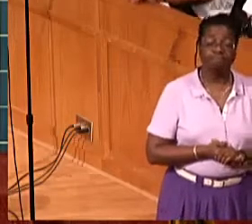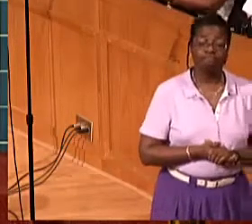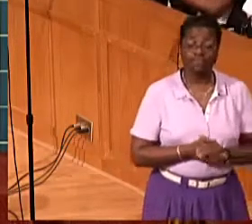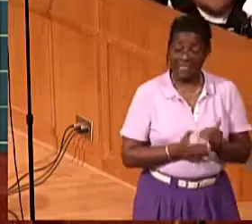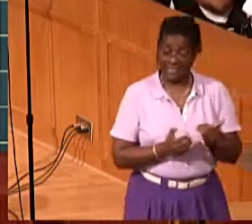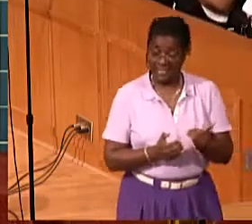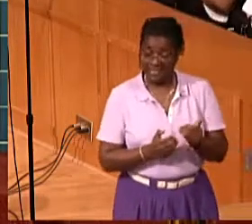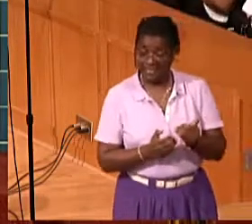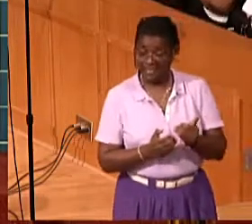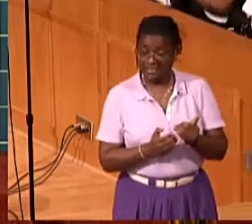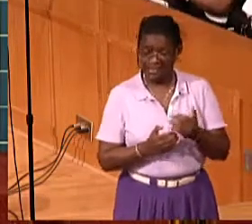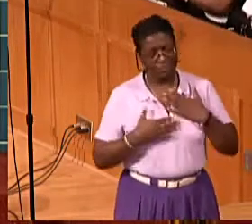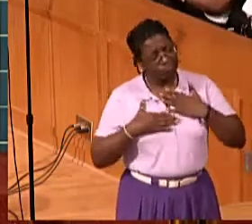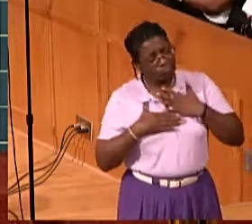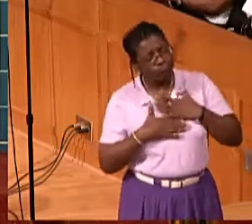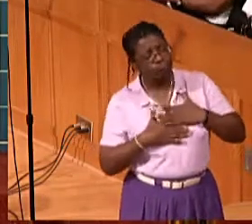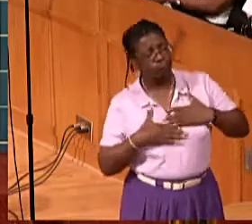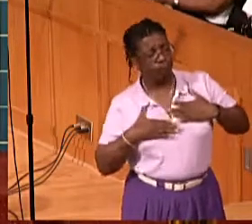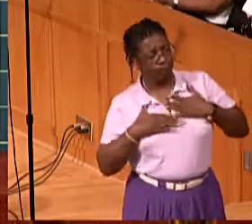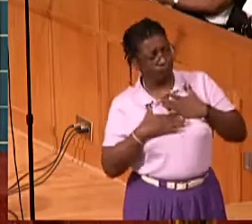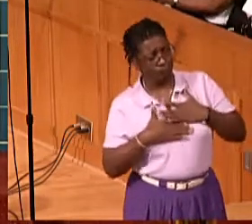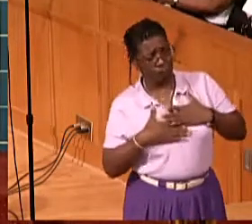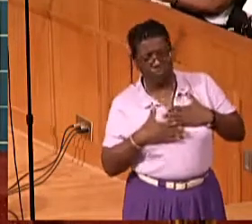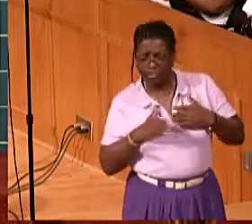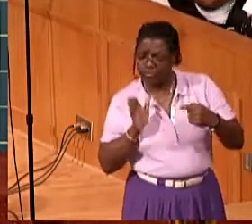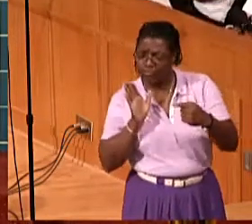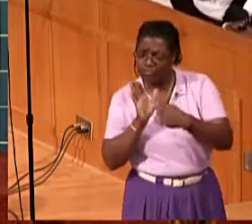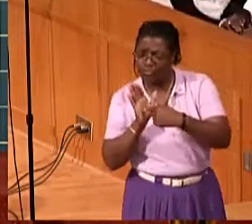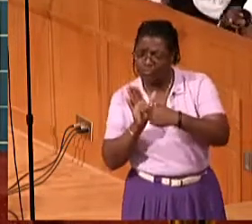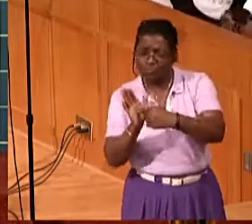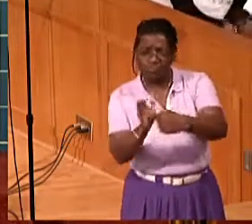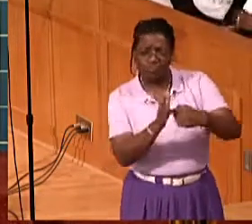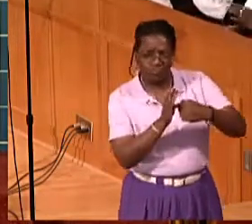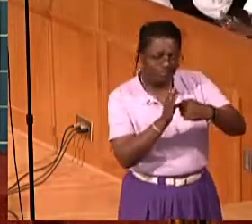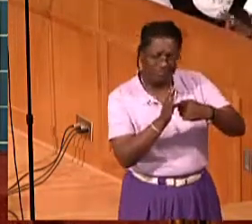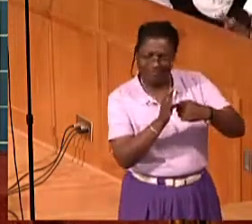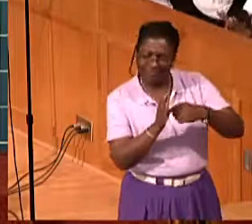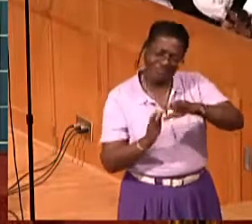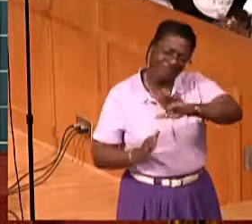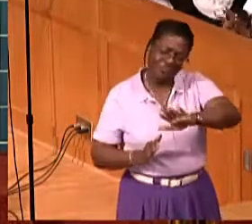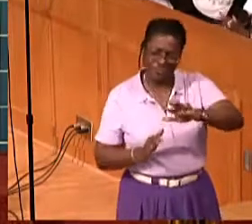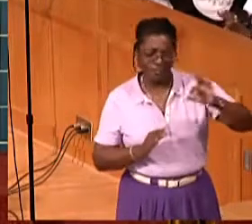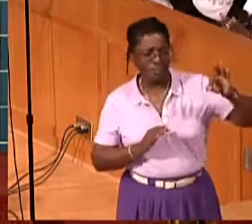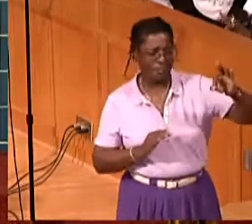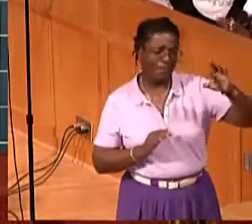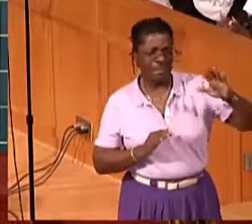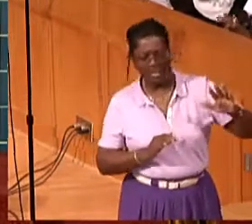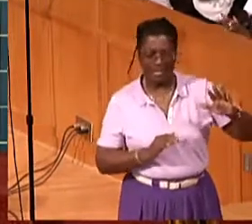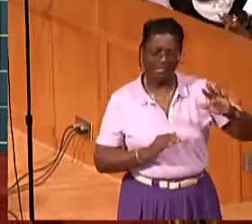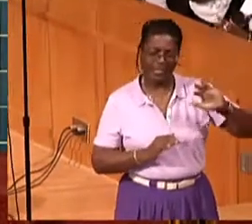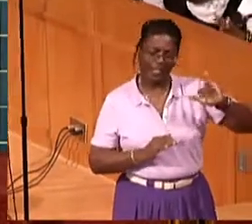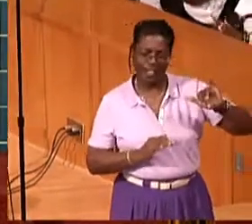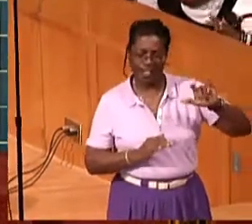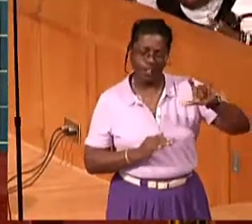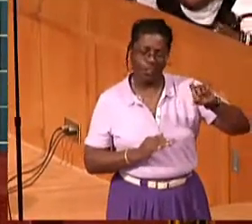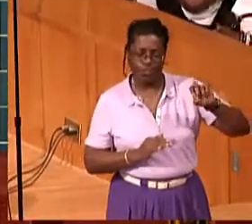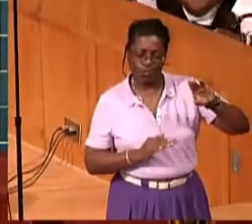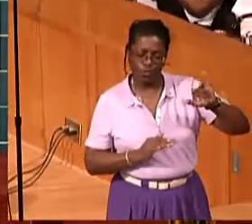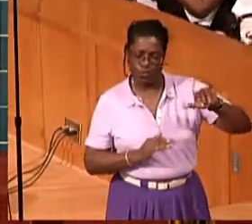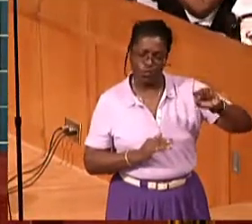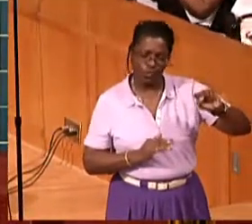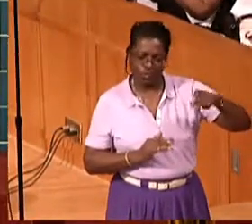your pastor. Amen. Pastor Lewis Jones with a great amen. Amen.